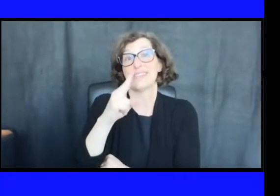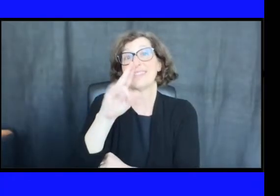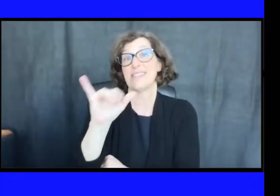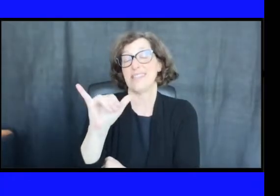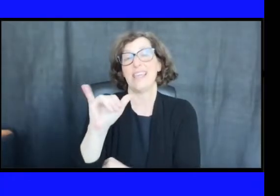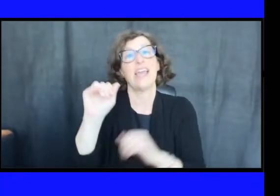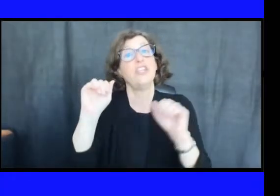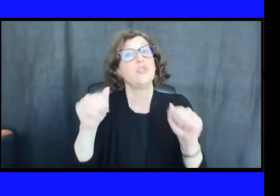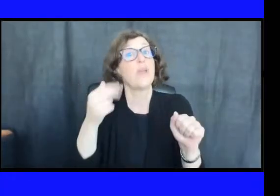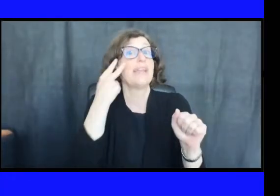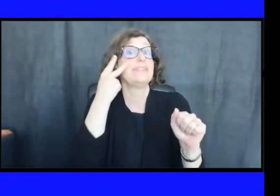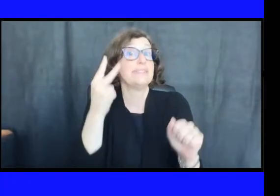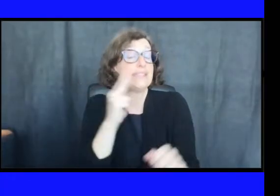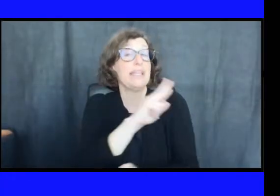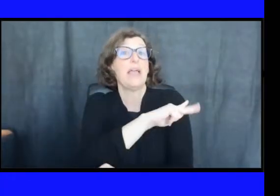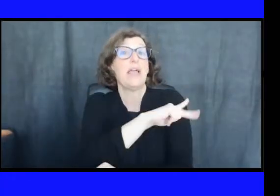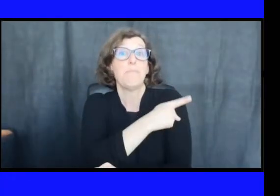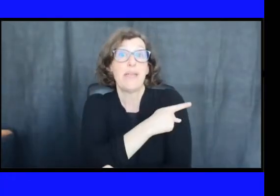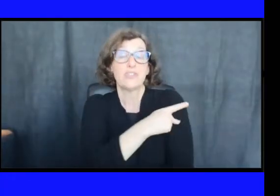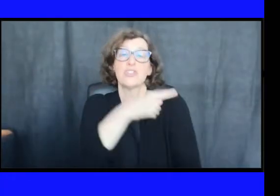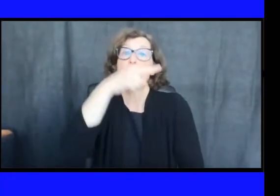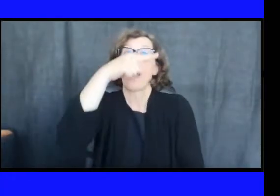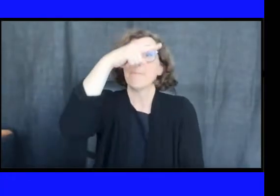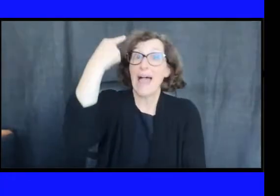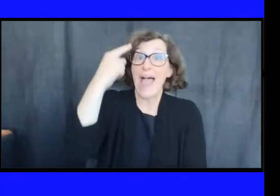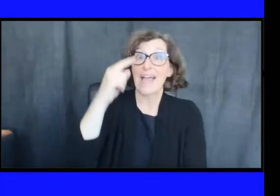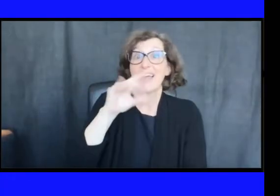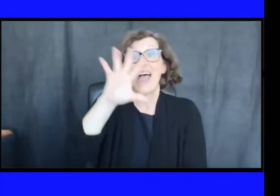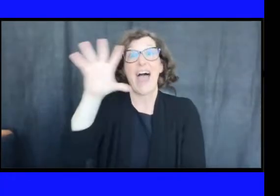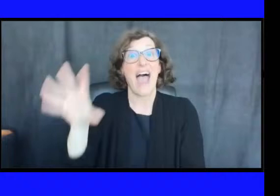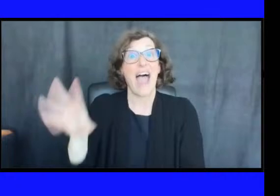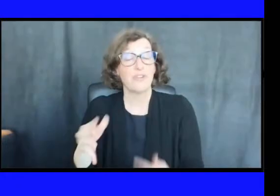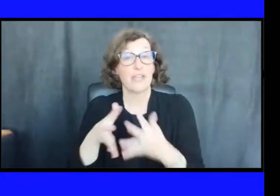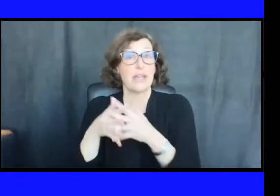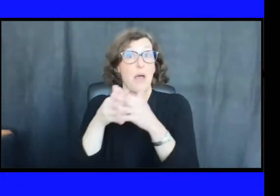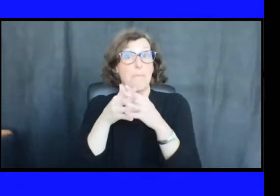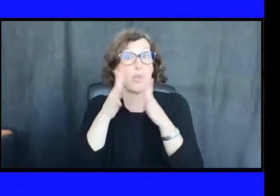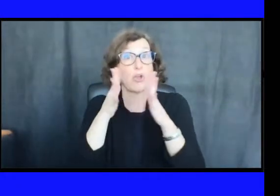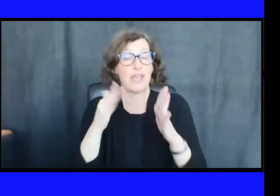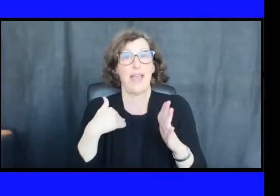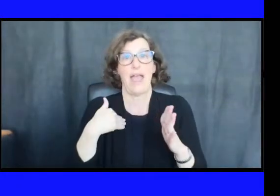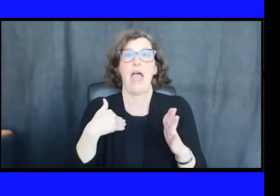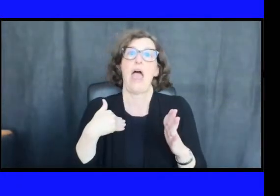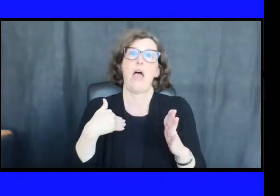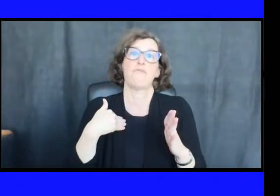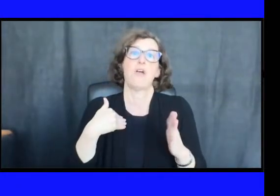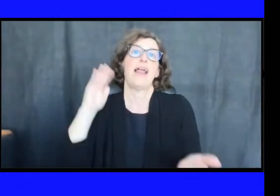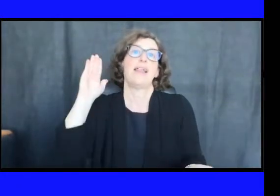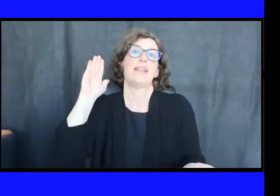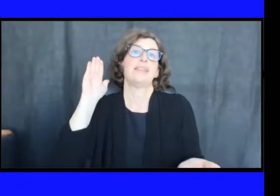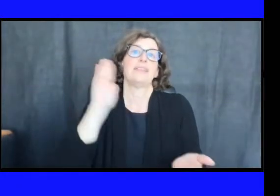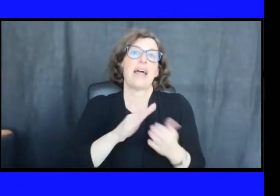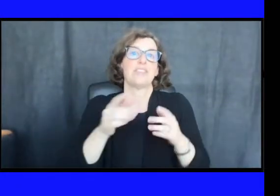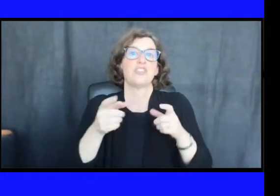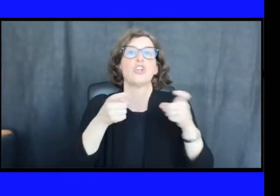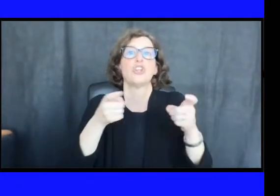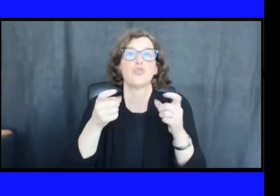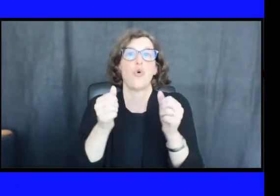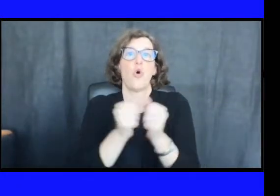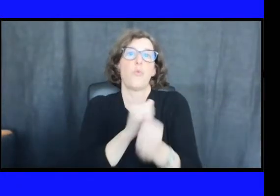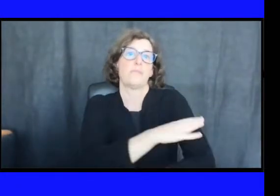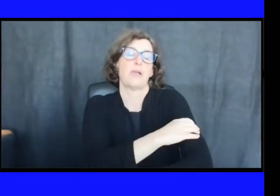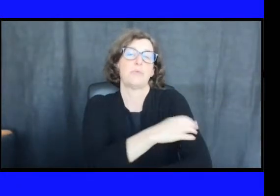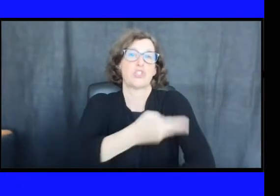staff. And each facility, they would be able to look at this according to their facility. So a facility could look